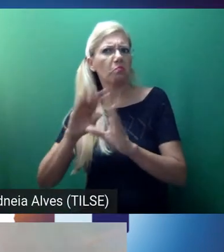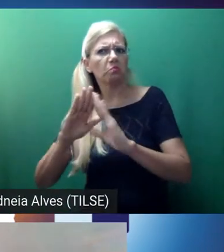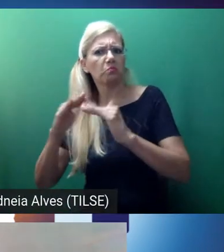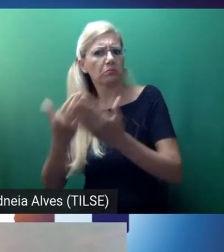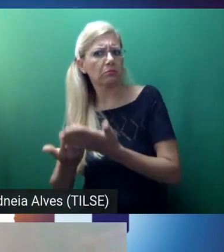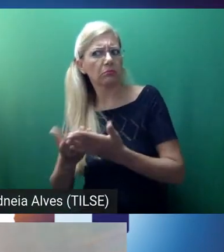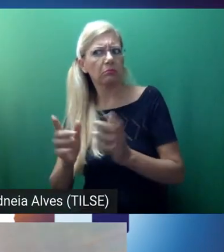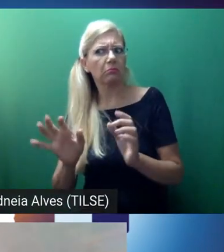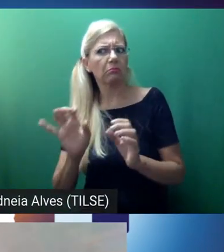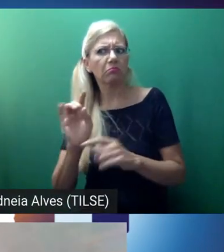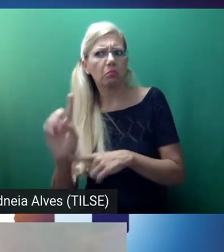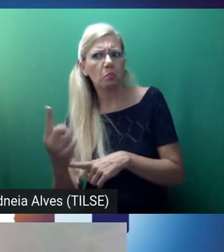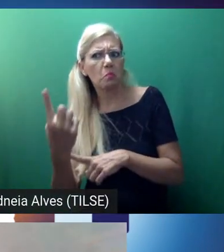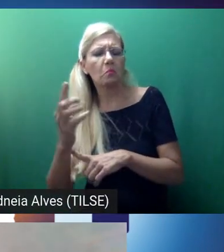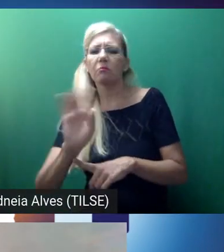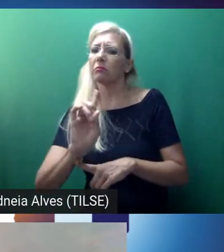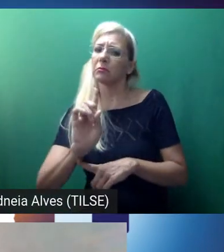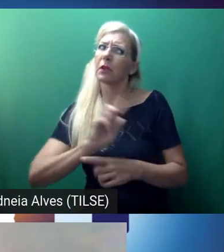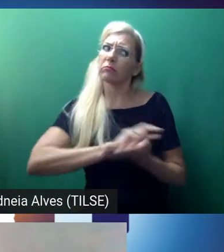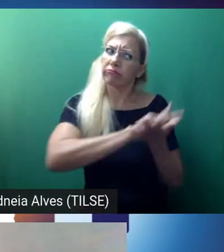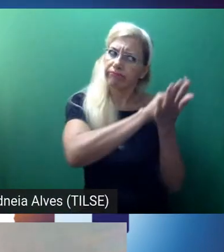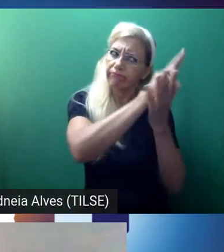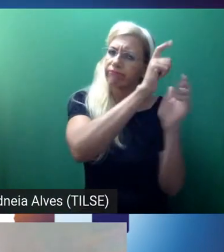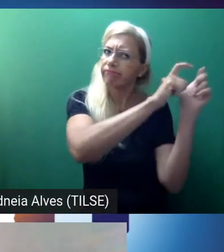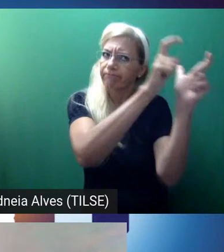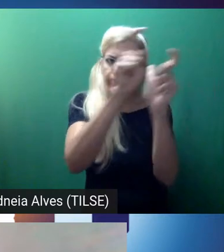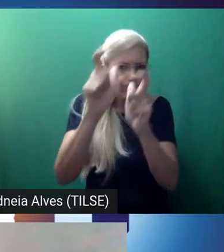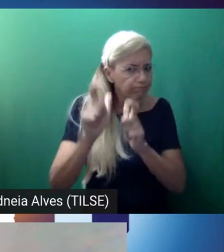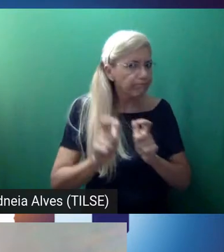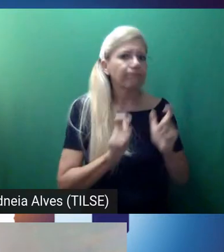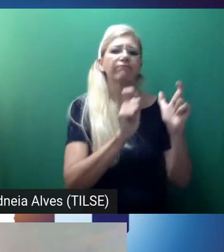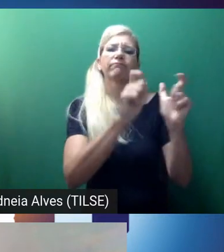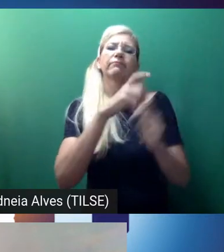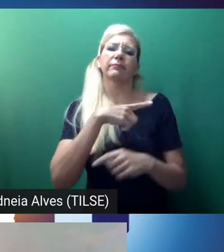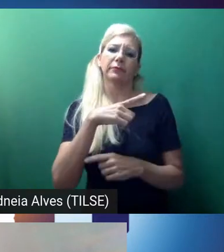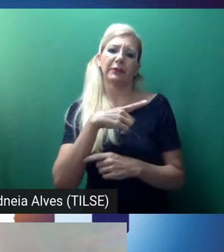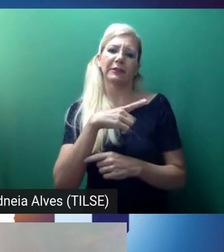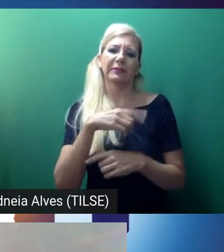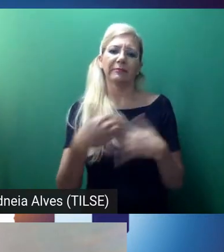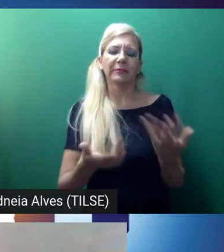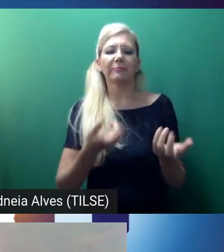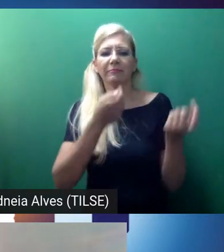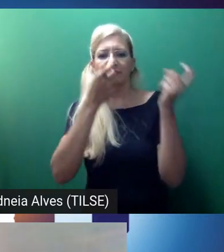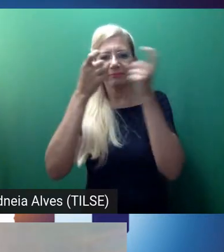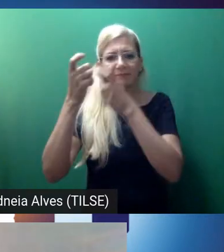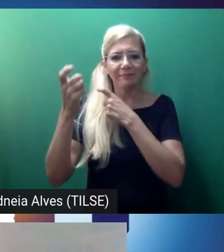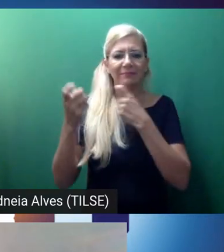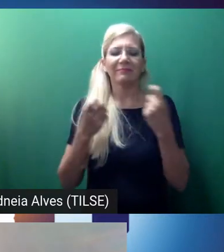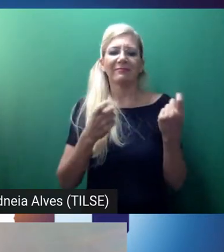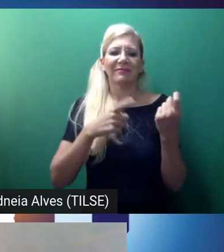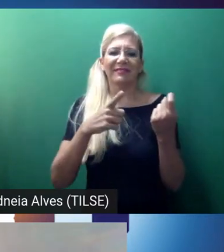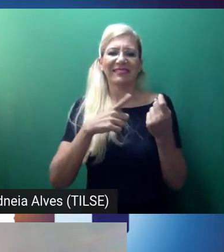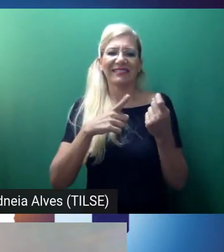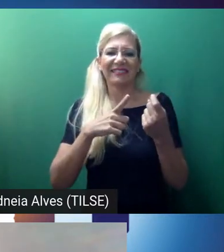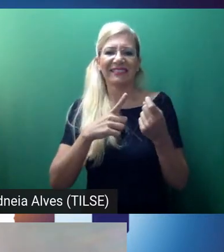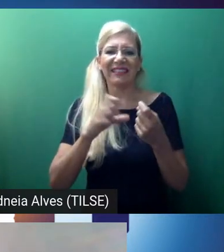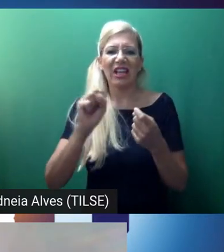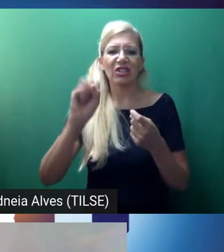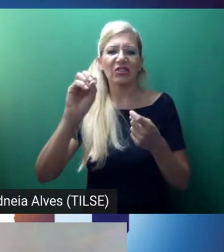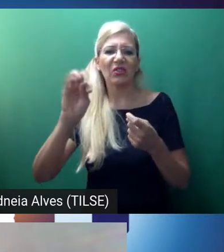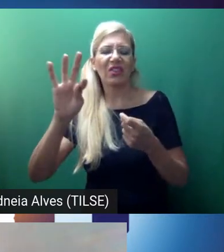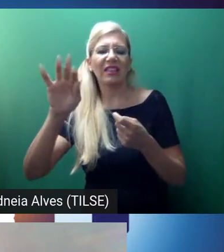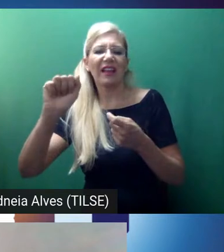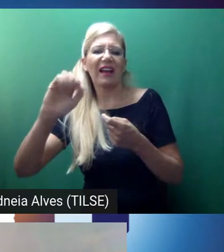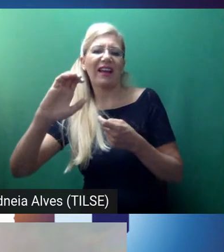and we need to fight it. And it can totally relate to you when you talk about your sotaque do interior,